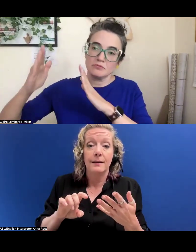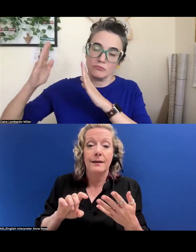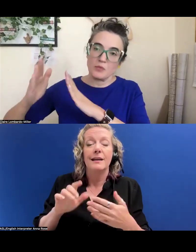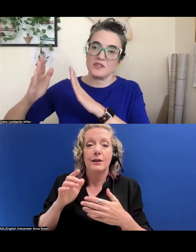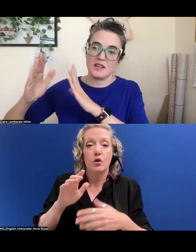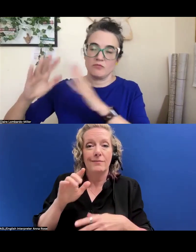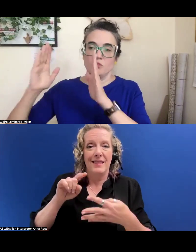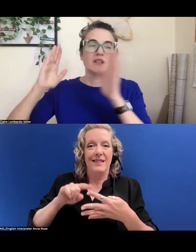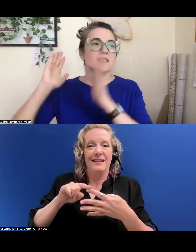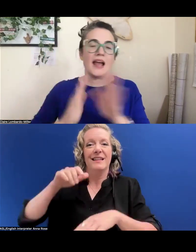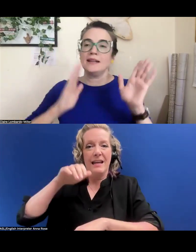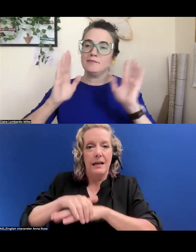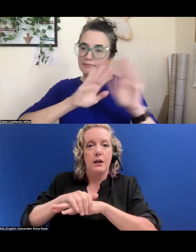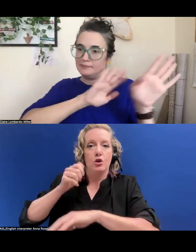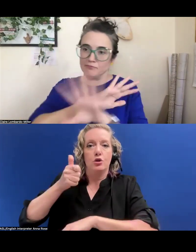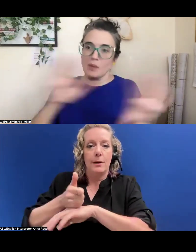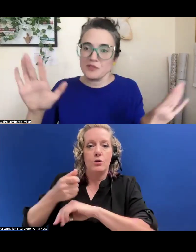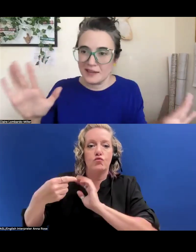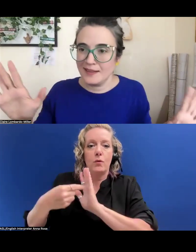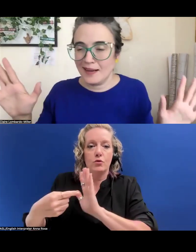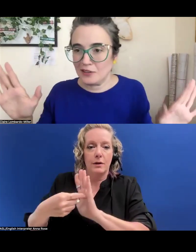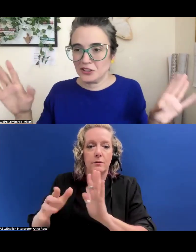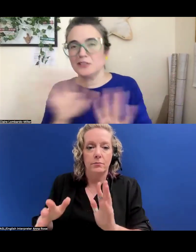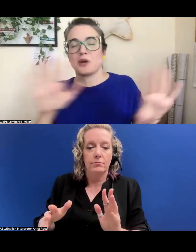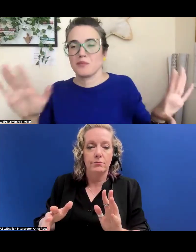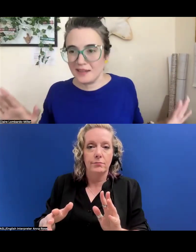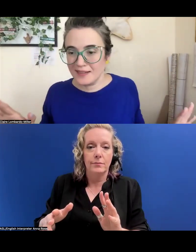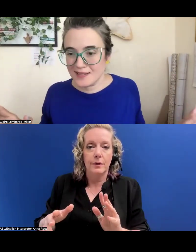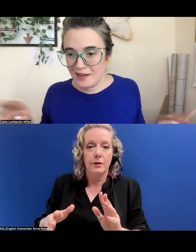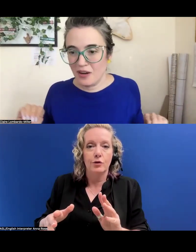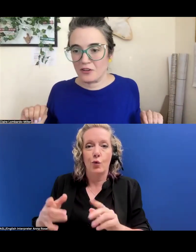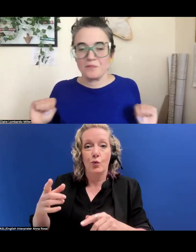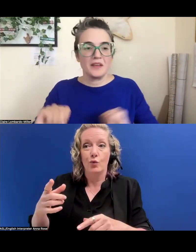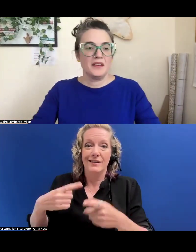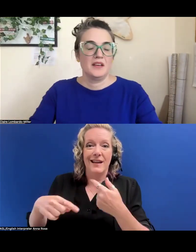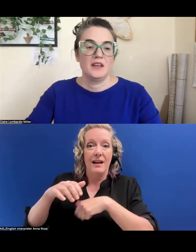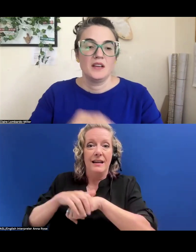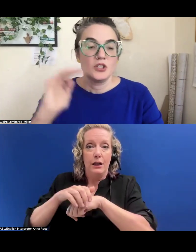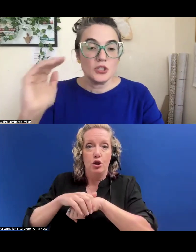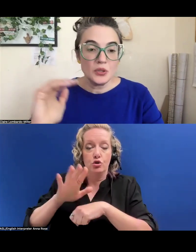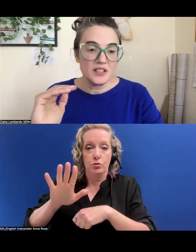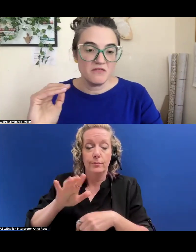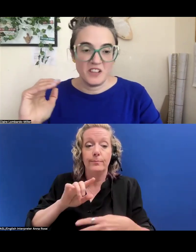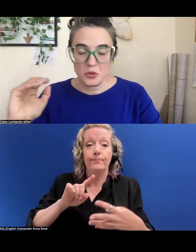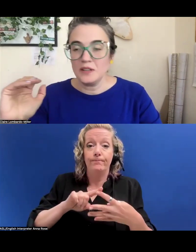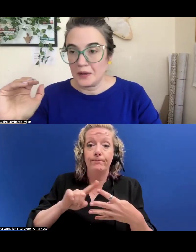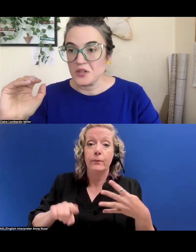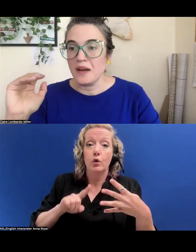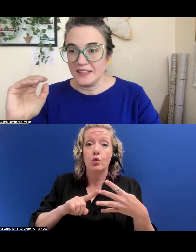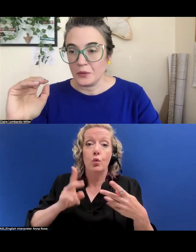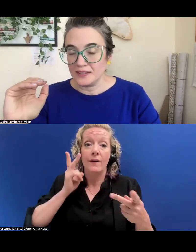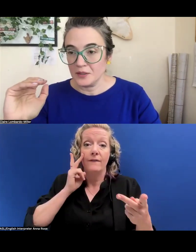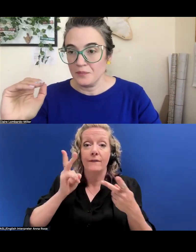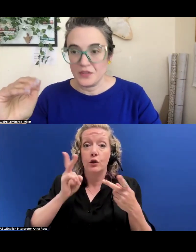English-based representing, sign represented in English, English represented in sign, rather. 2 is visual language